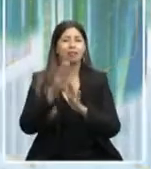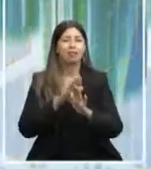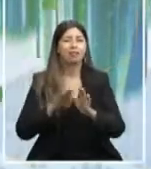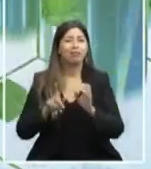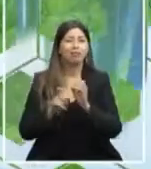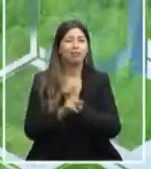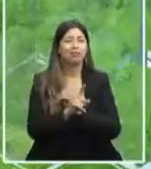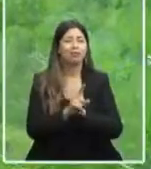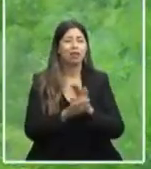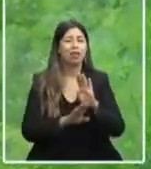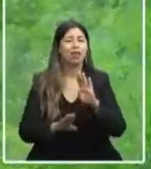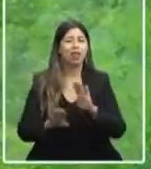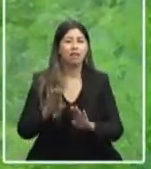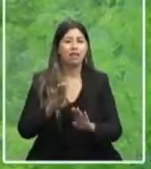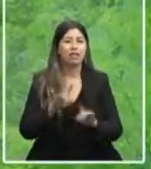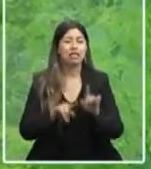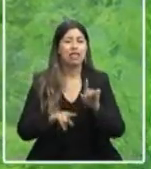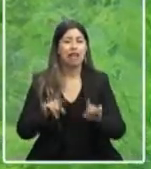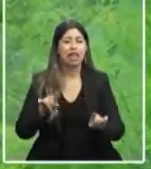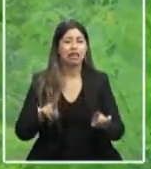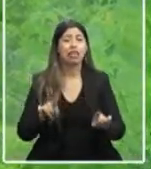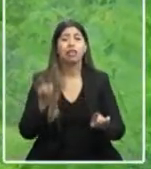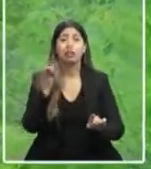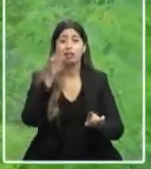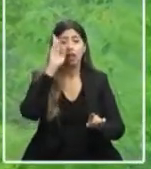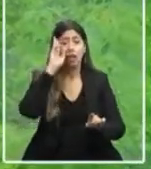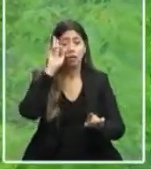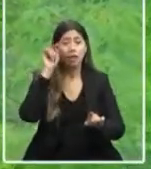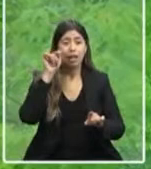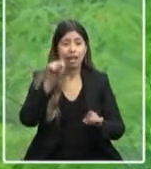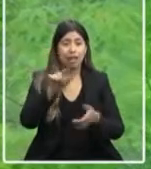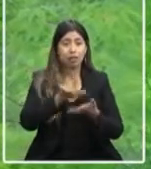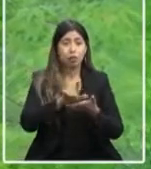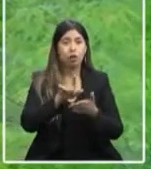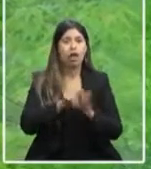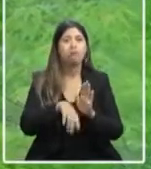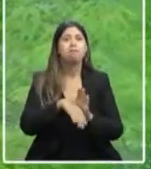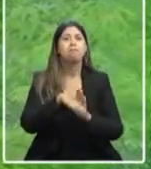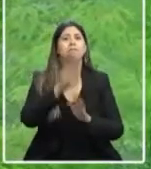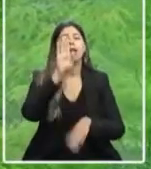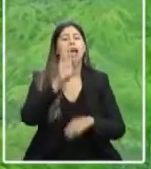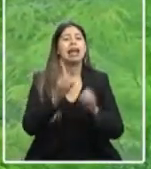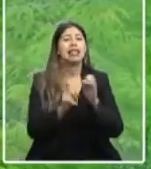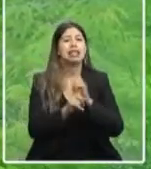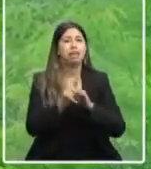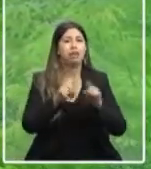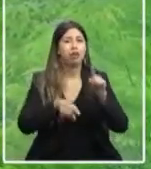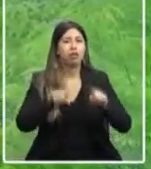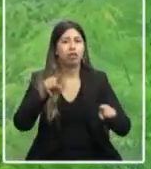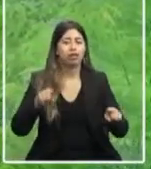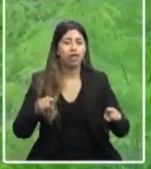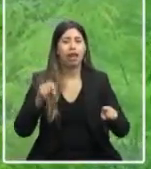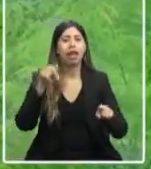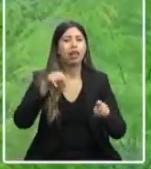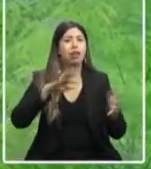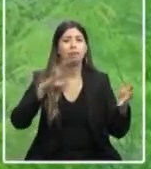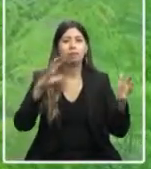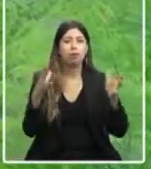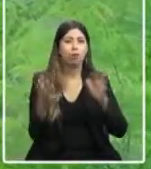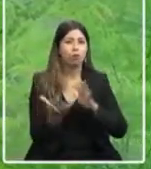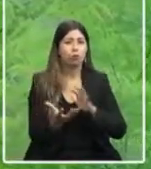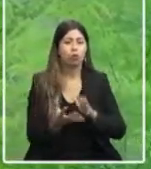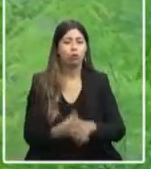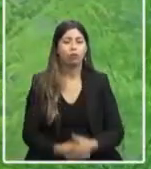biggest biodiversity on Earth. And in addition, the tropics are also where the poorest countries happen to be located. So there